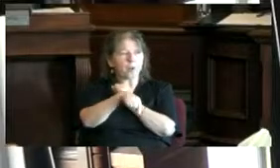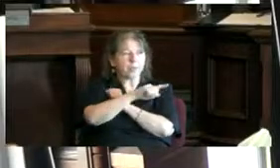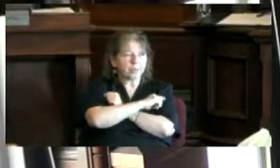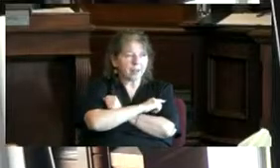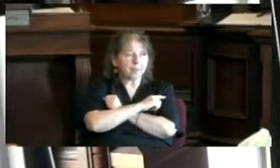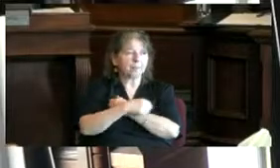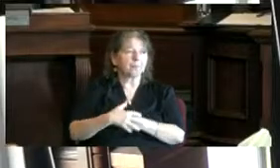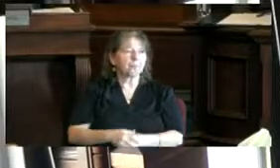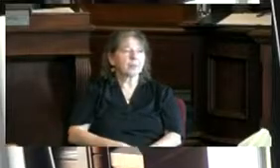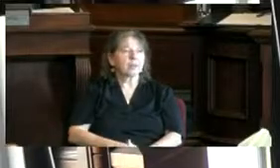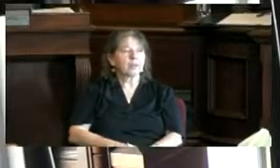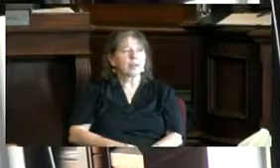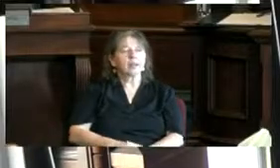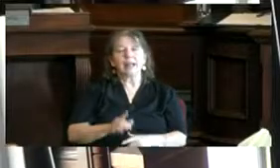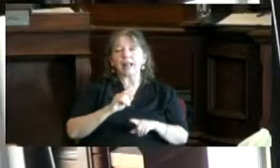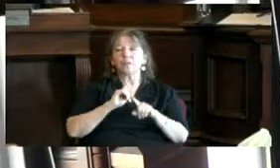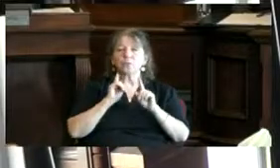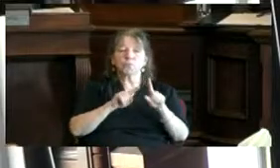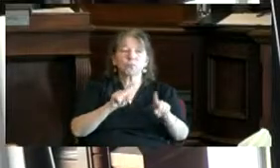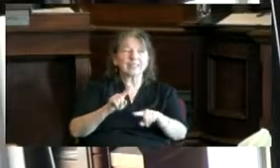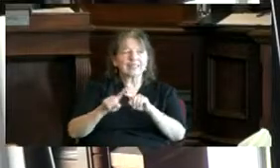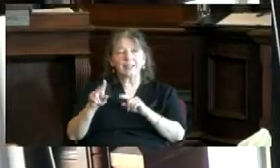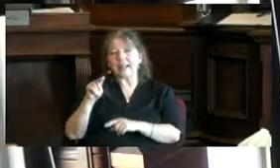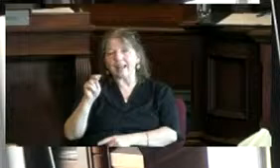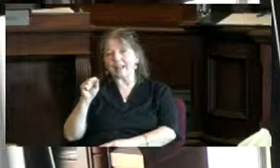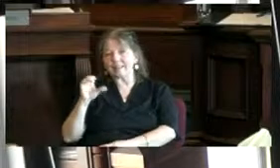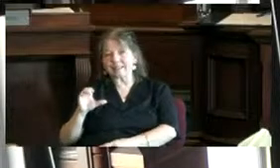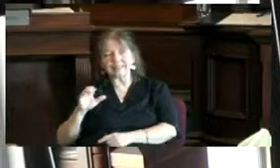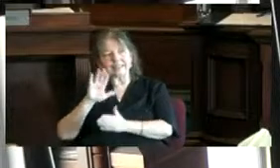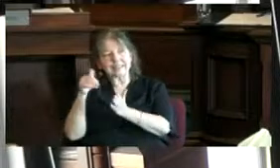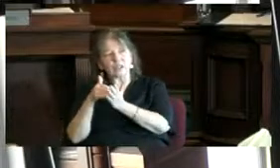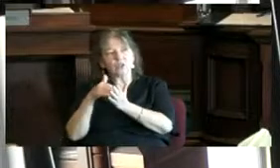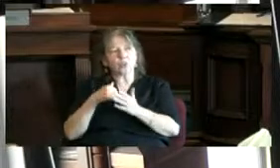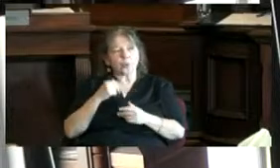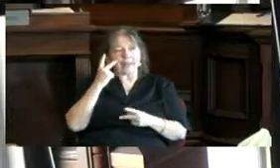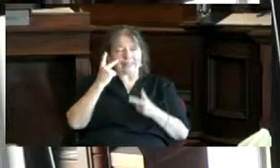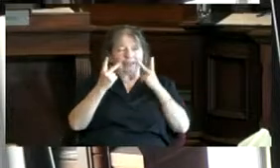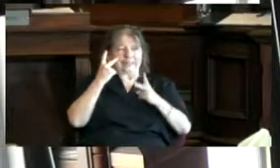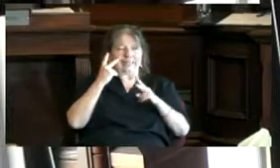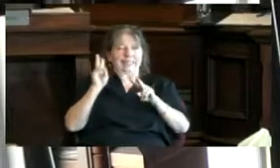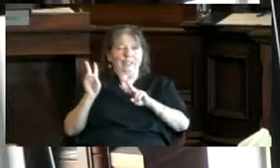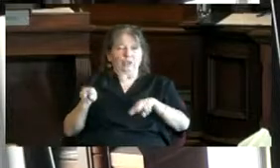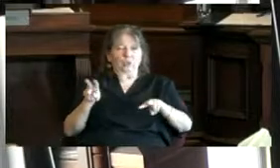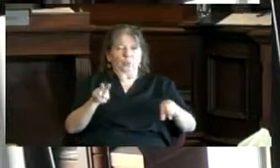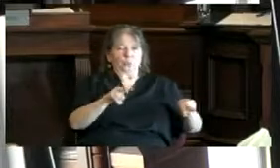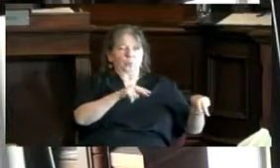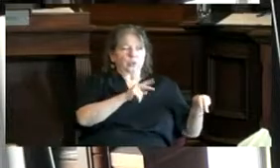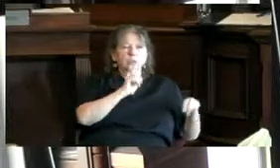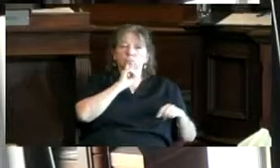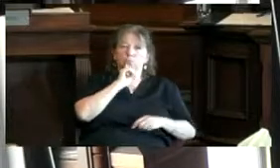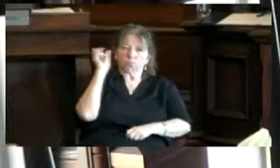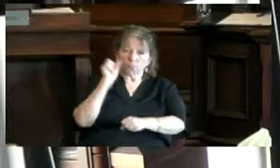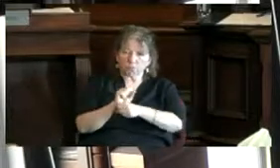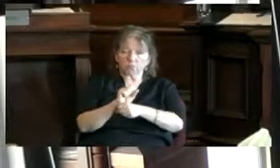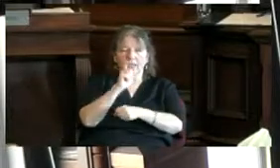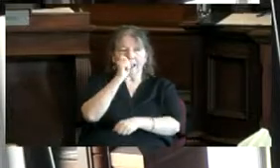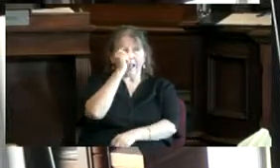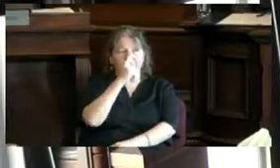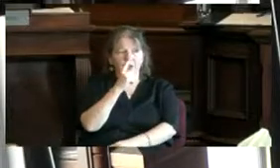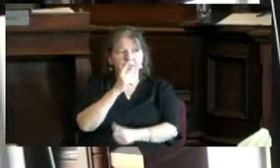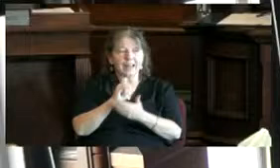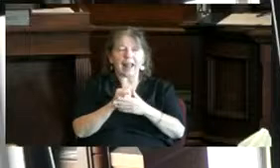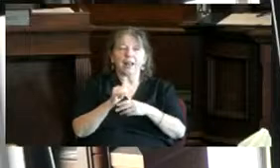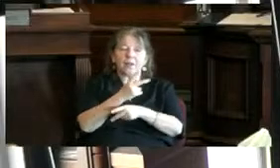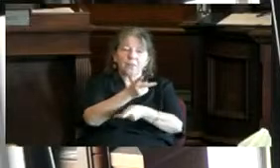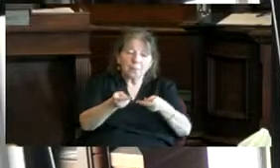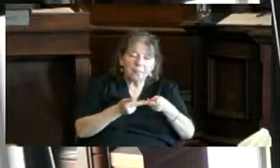the different NSC centers and do tours so that I'm able to see and really speak to the locations that are brought up